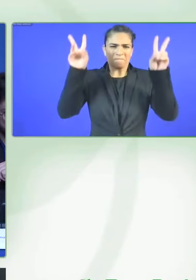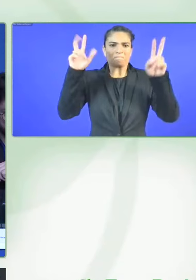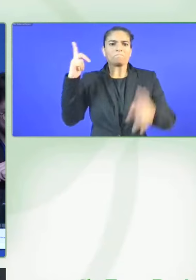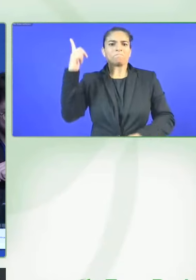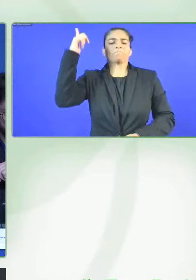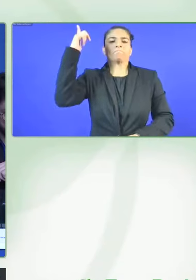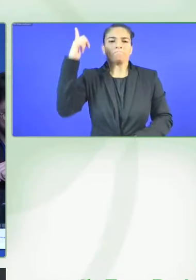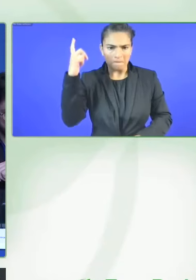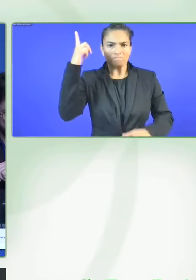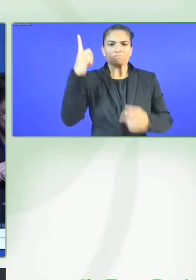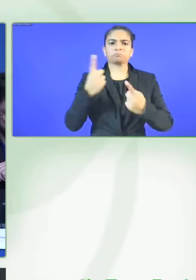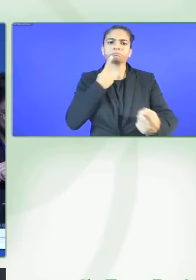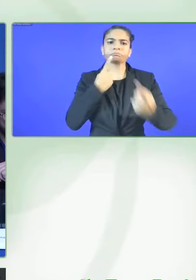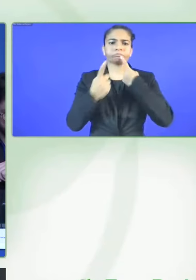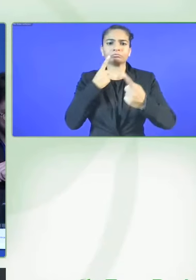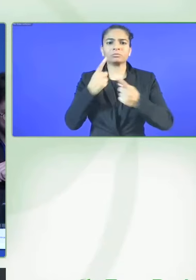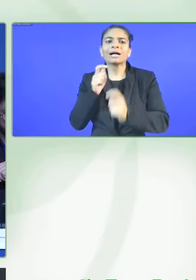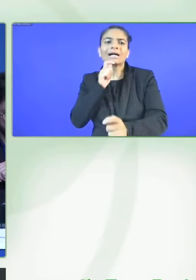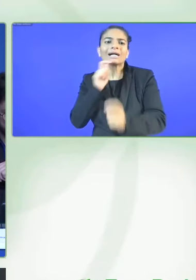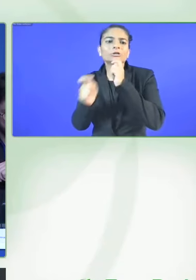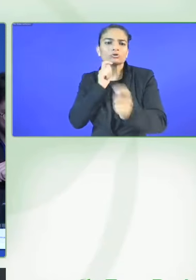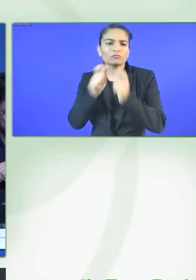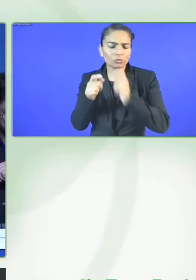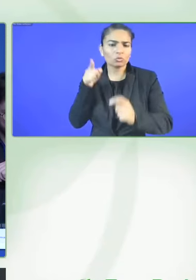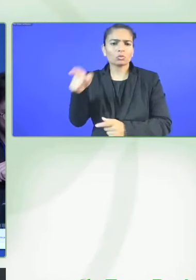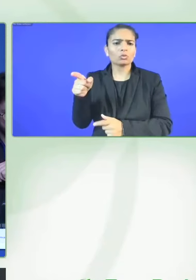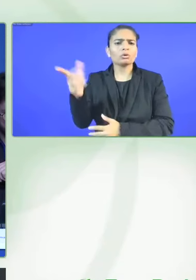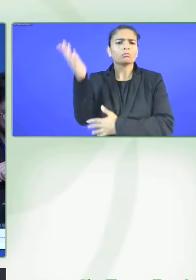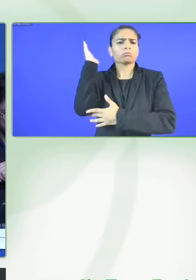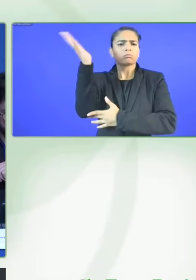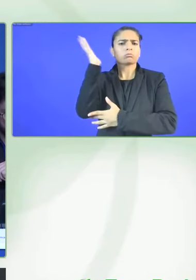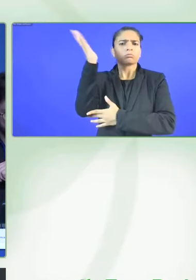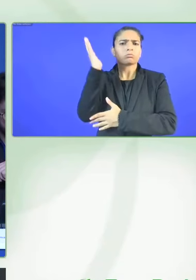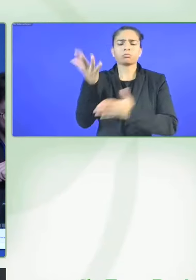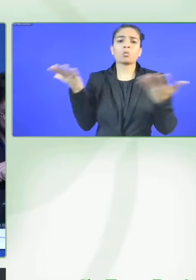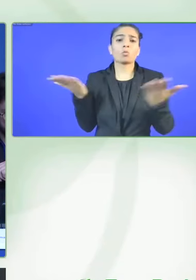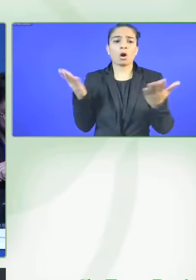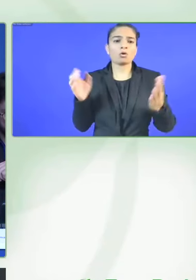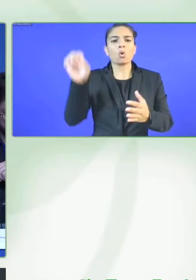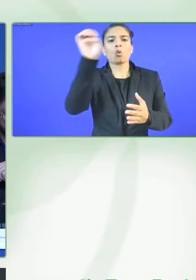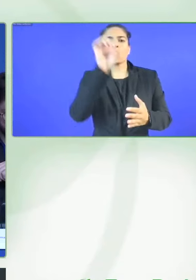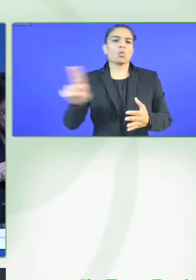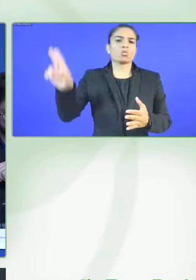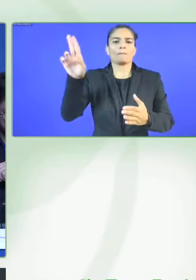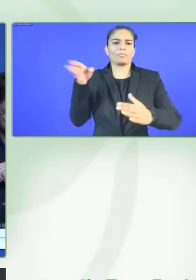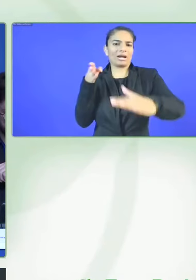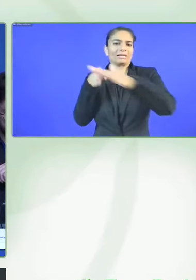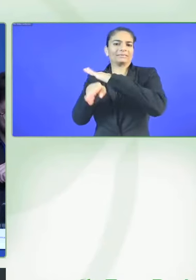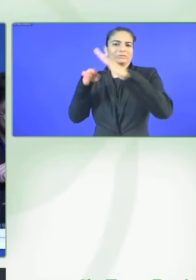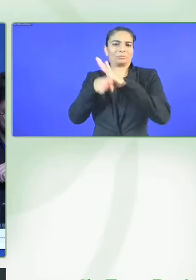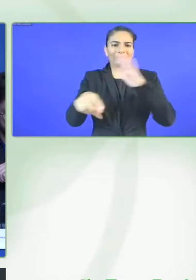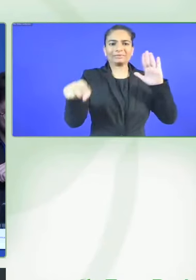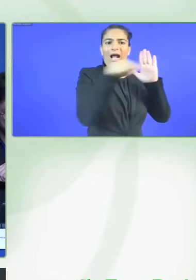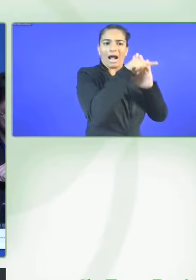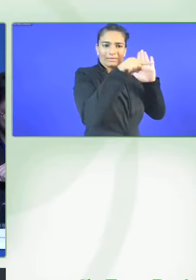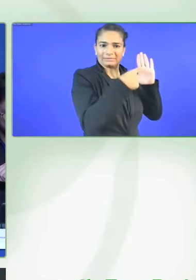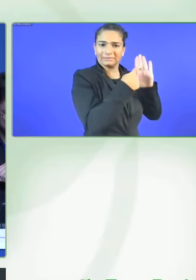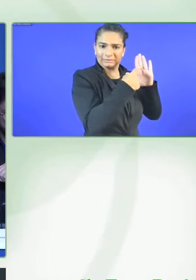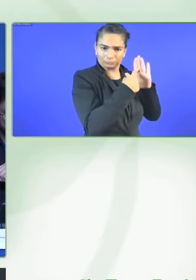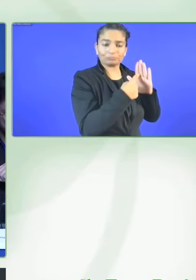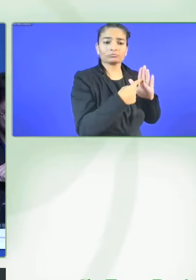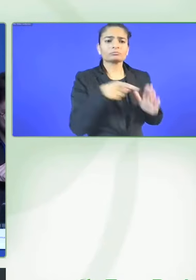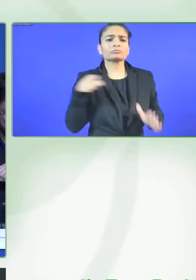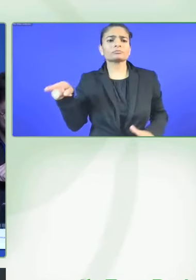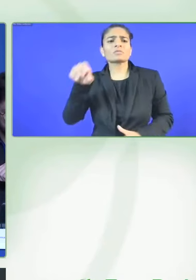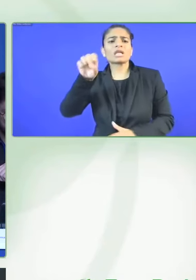USA, he said that they had the legislation, but they had to create the U.S. Access Board to be able